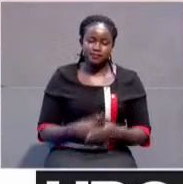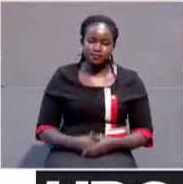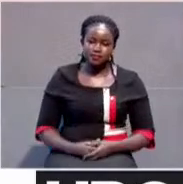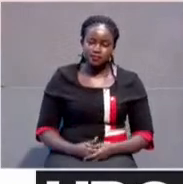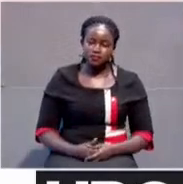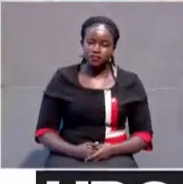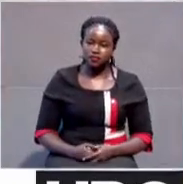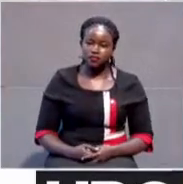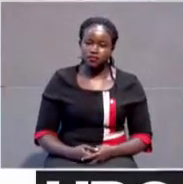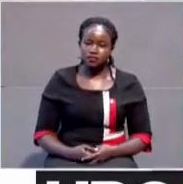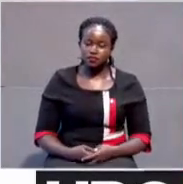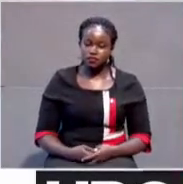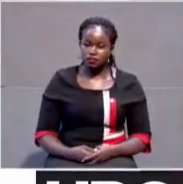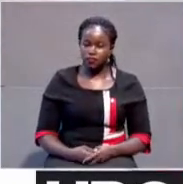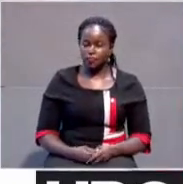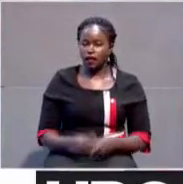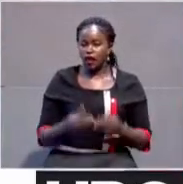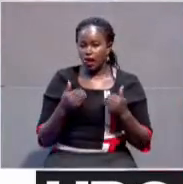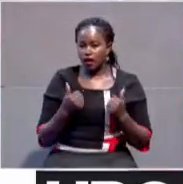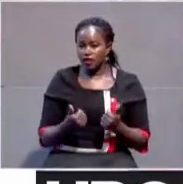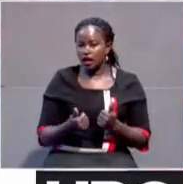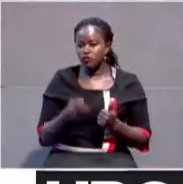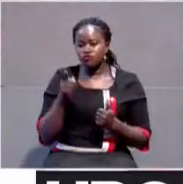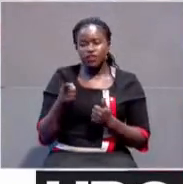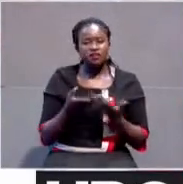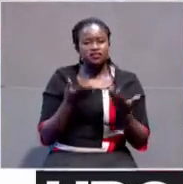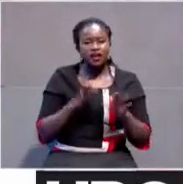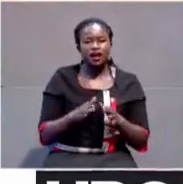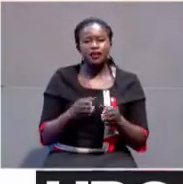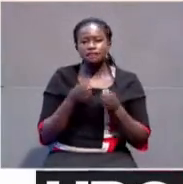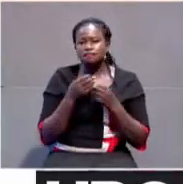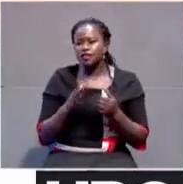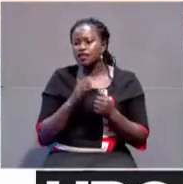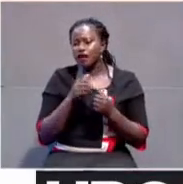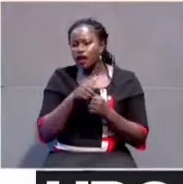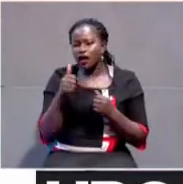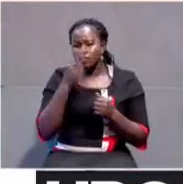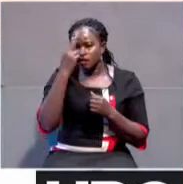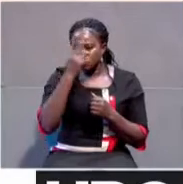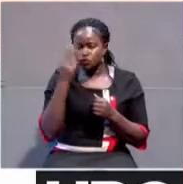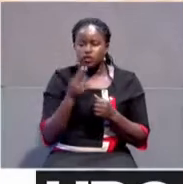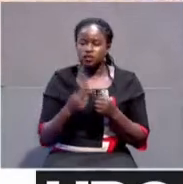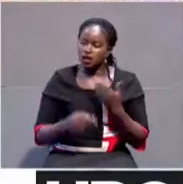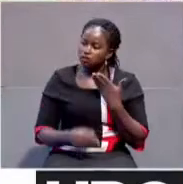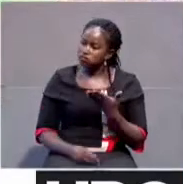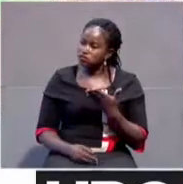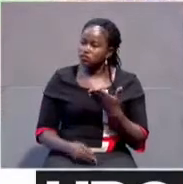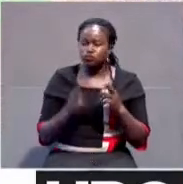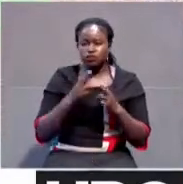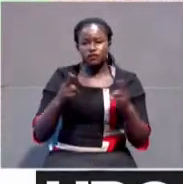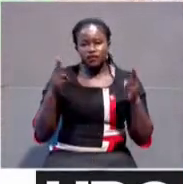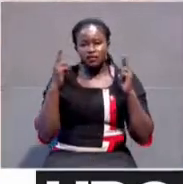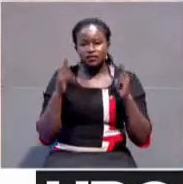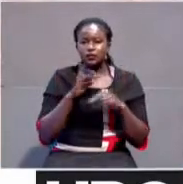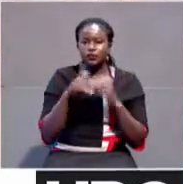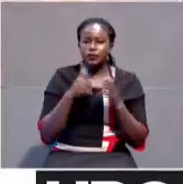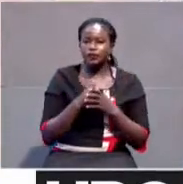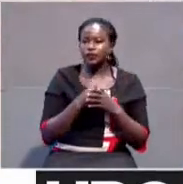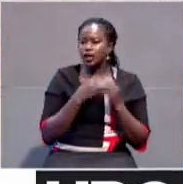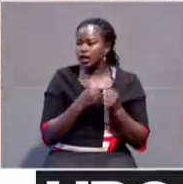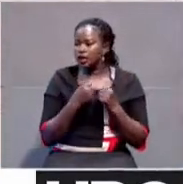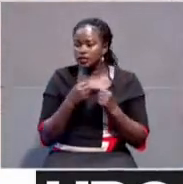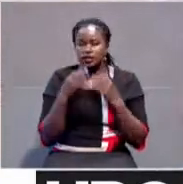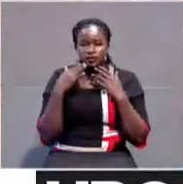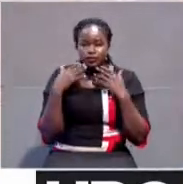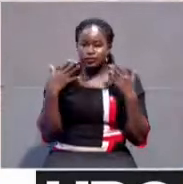COVID-19. The death of Ali Matov has left many of his fellow students at the university and passers-by puzzled.